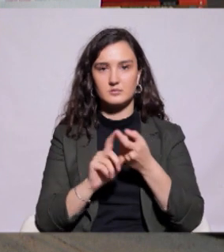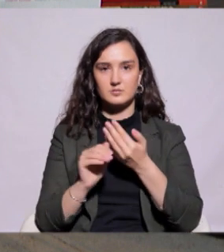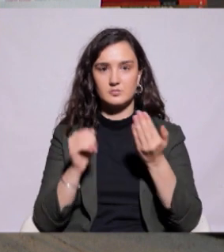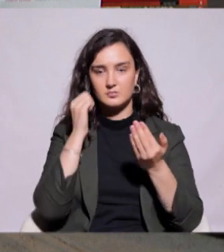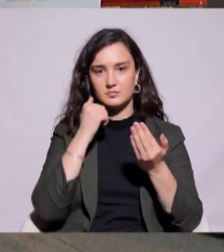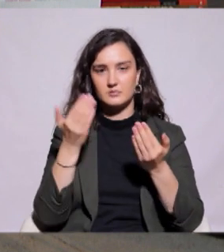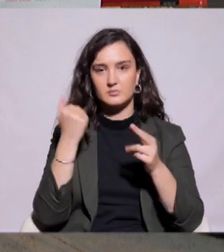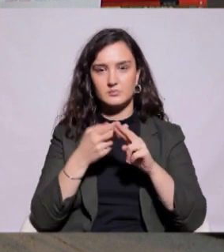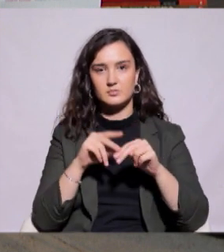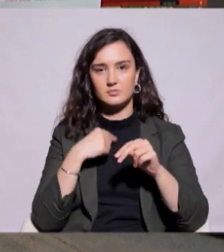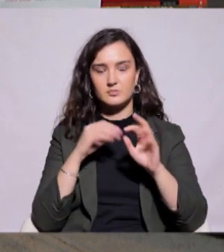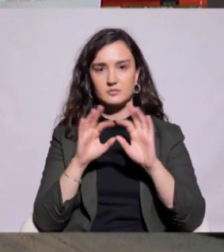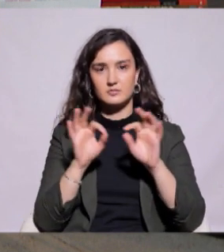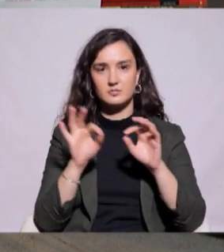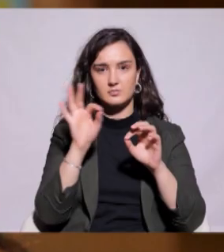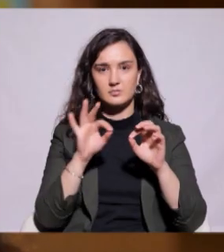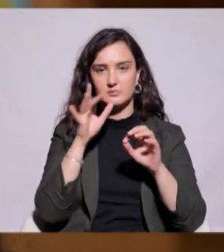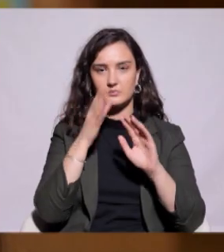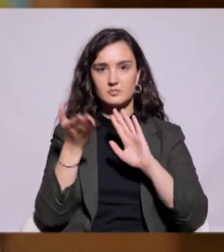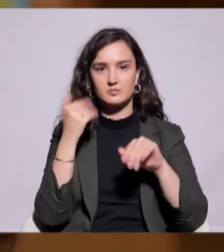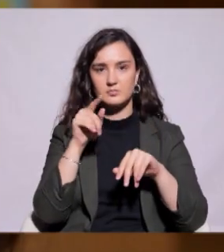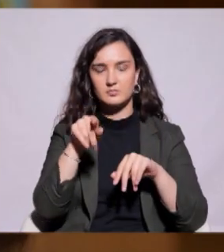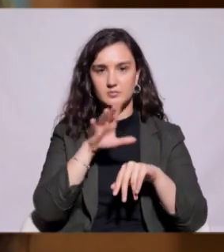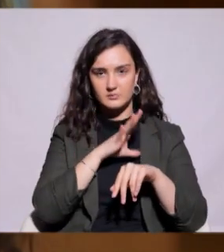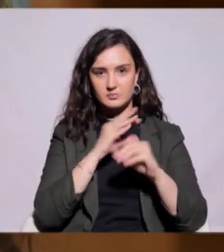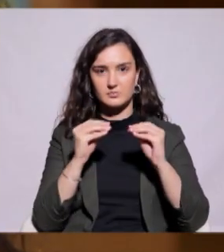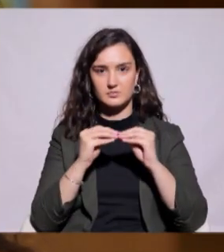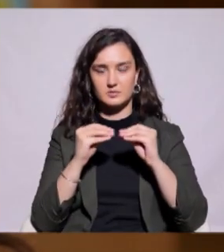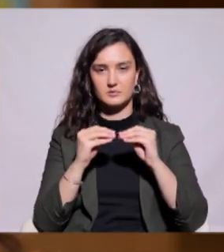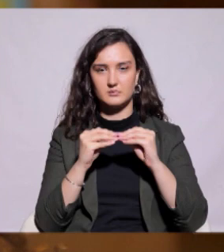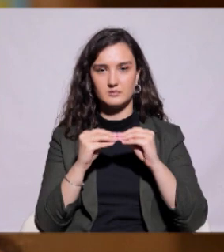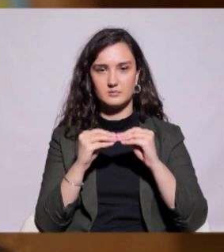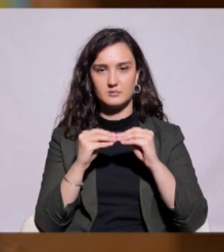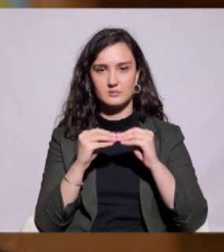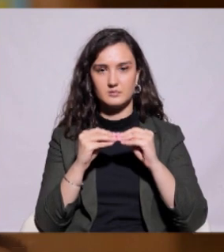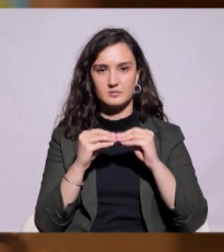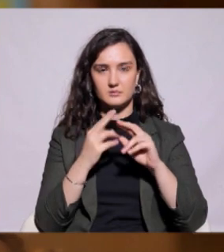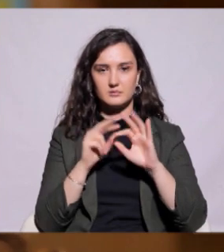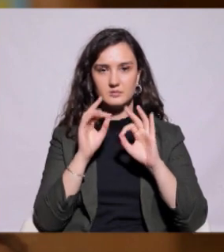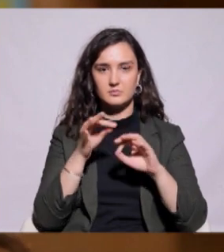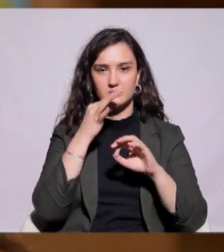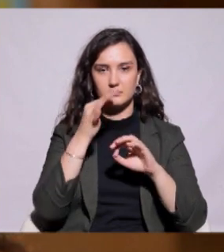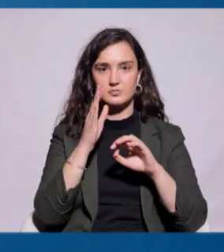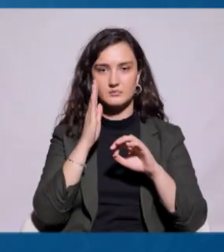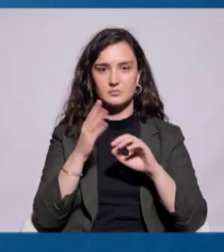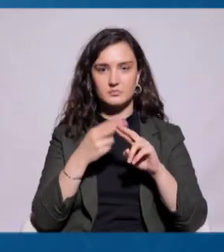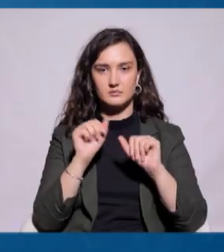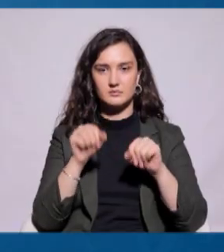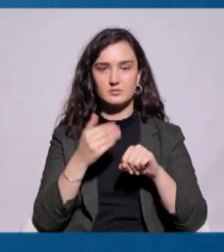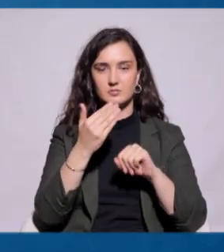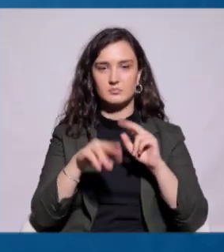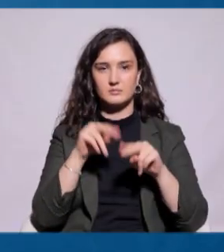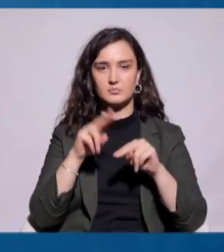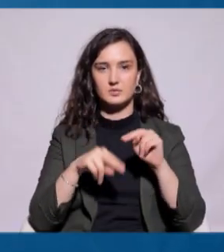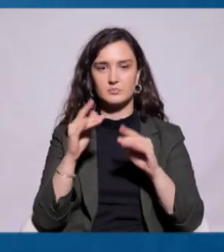the past because we are talking about the time when you were 10. So the right answer will be, could you